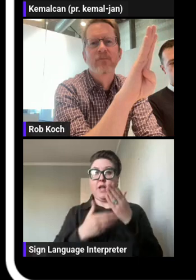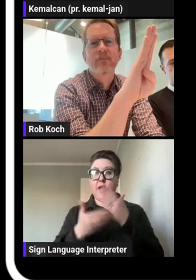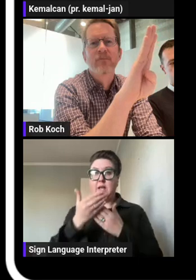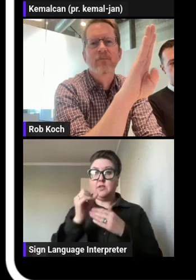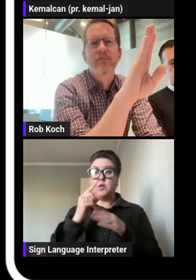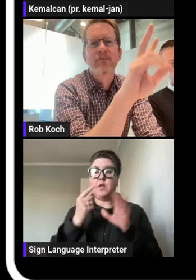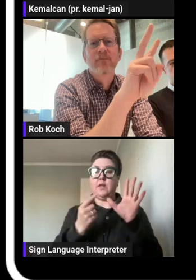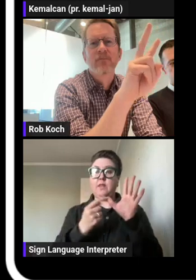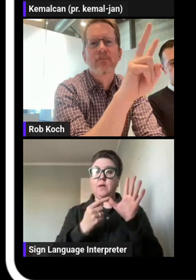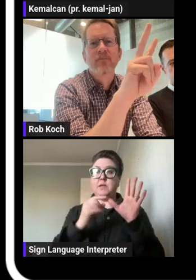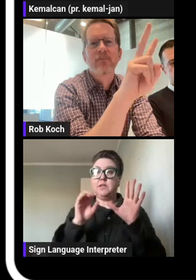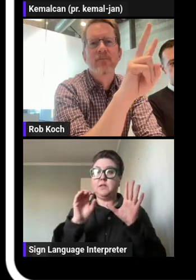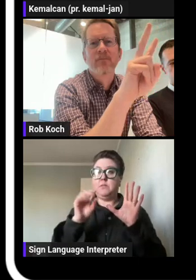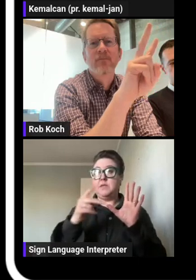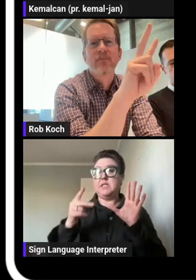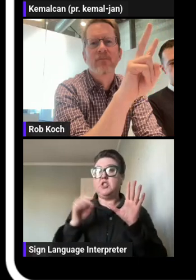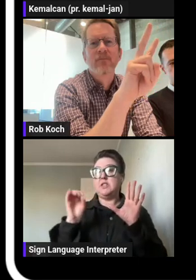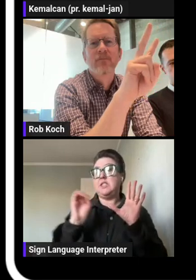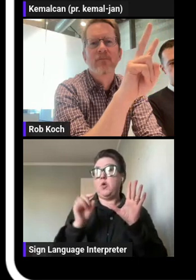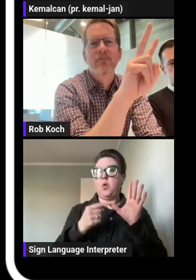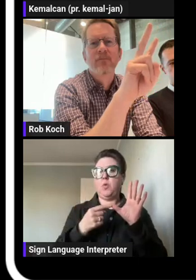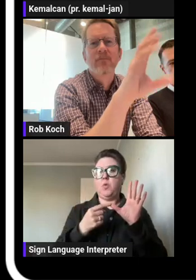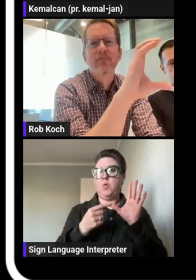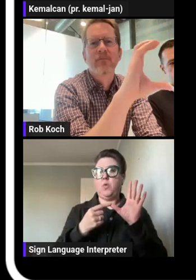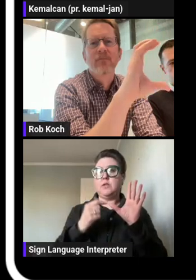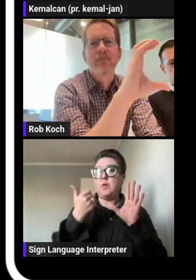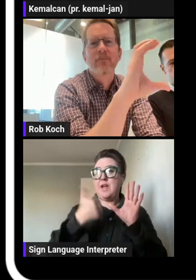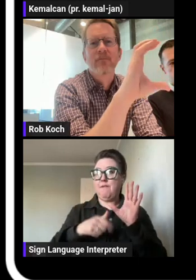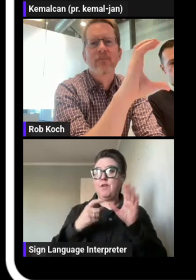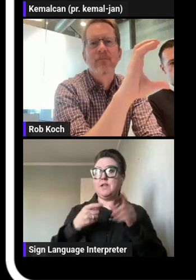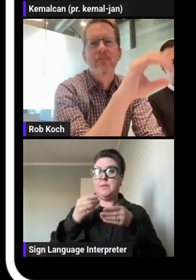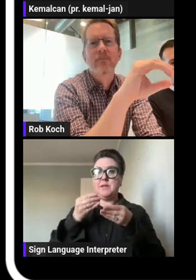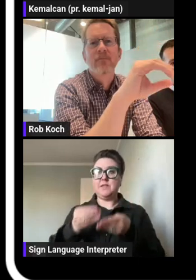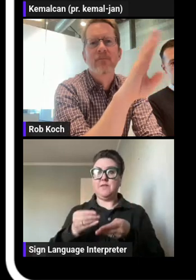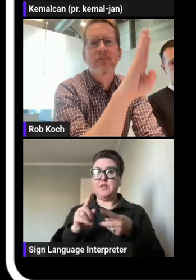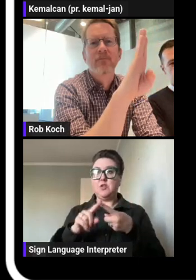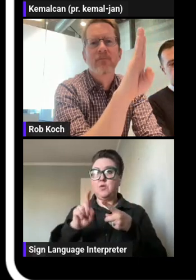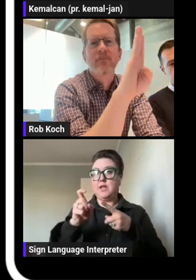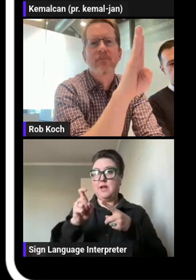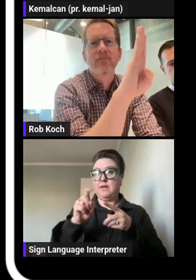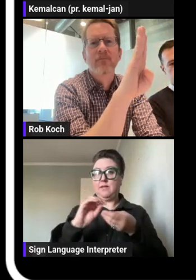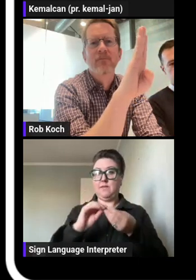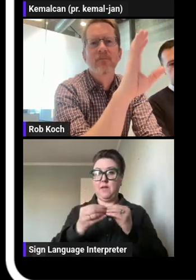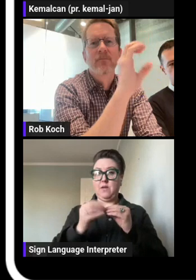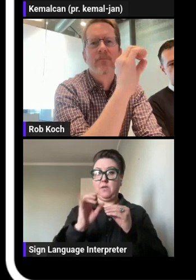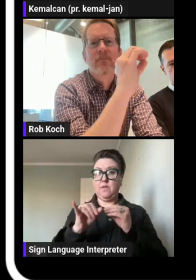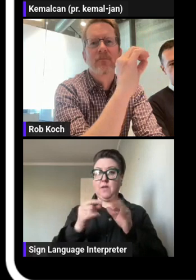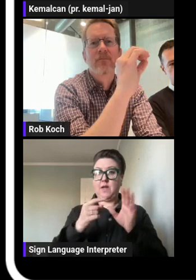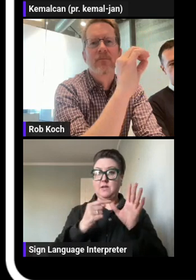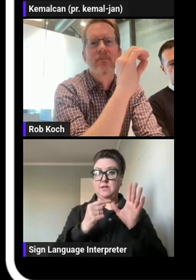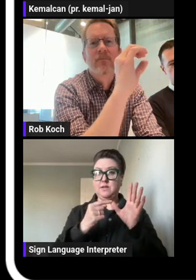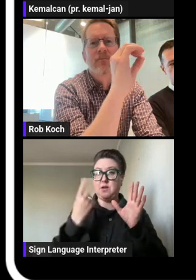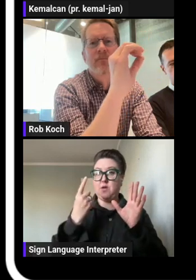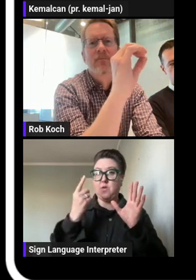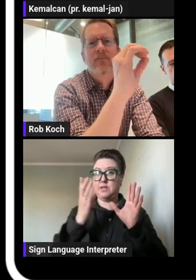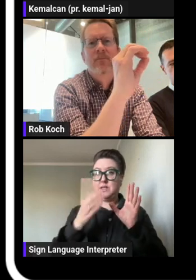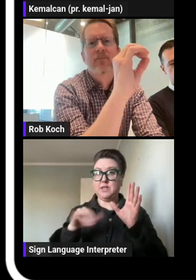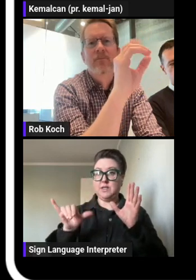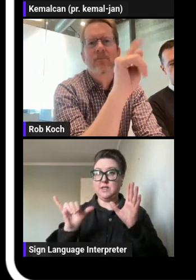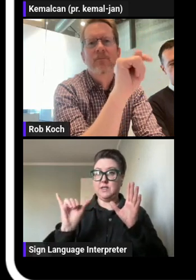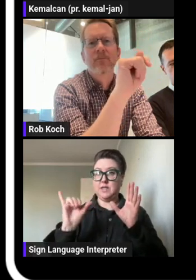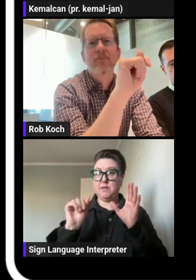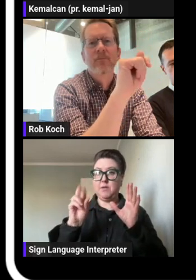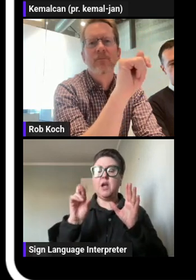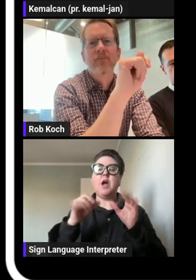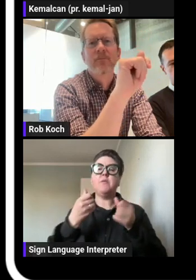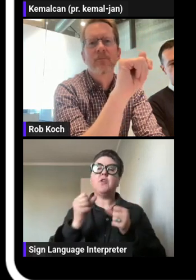is position 0. Every time it gets fed in for the X value of the tip of the thumb, is it always the same part of the array? I'm trying to